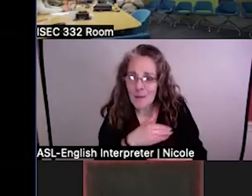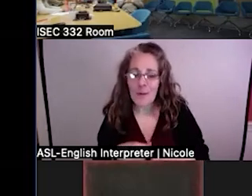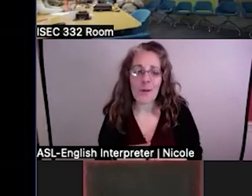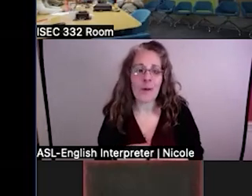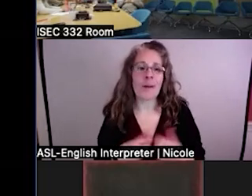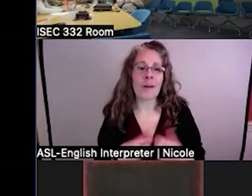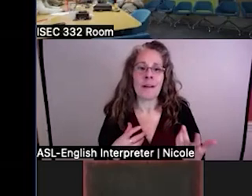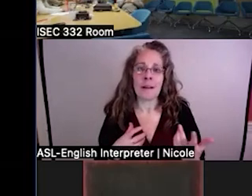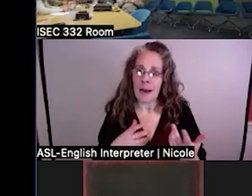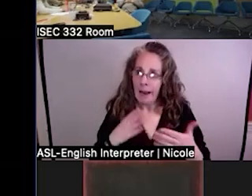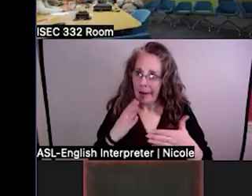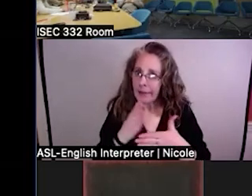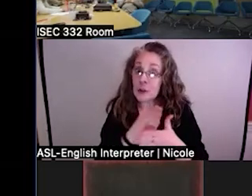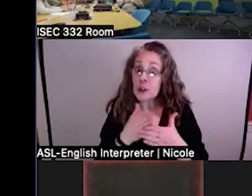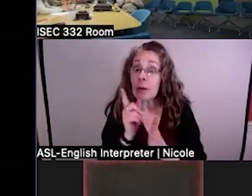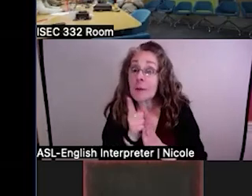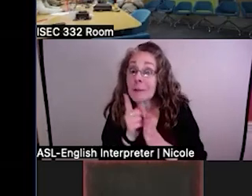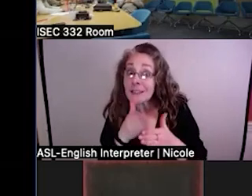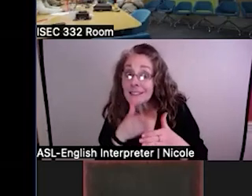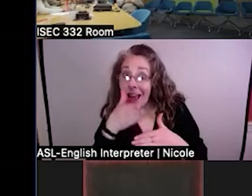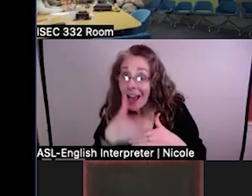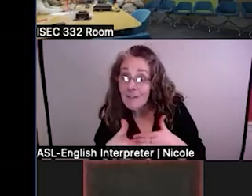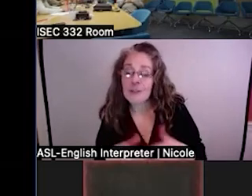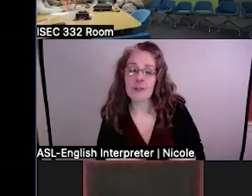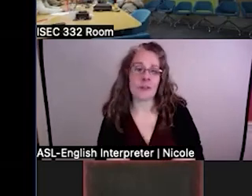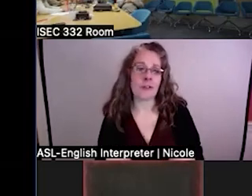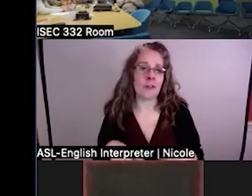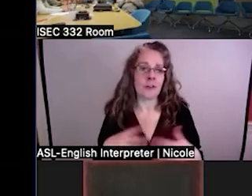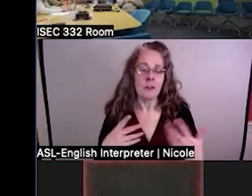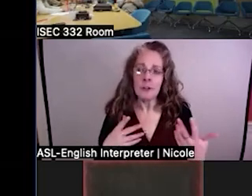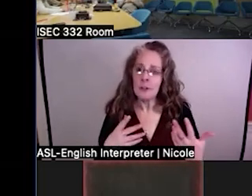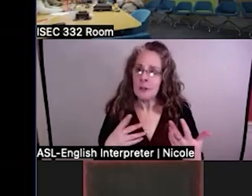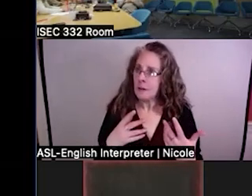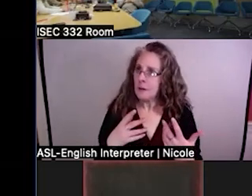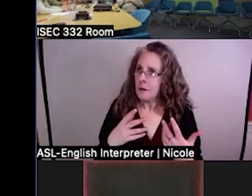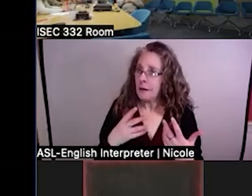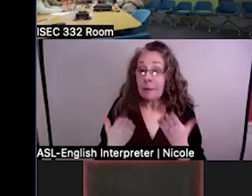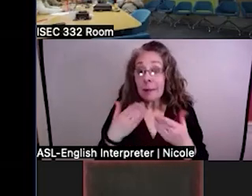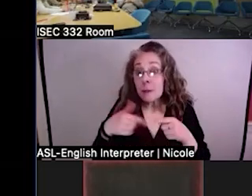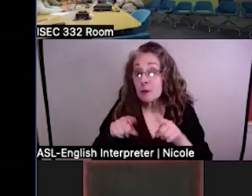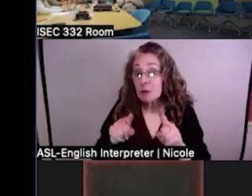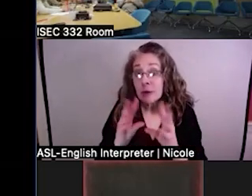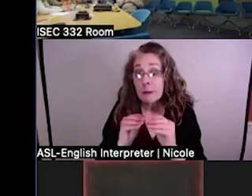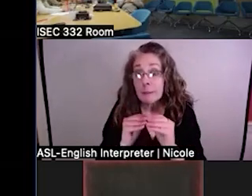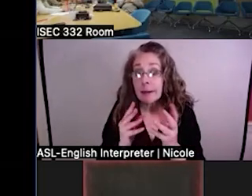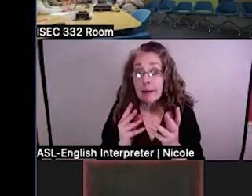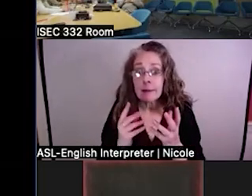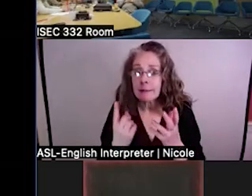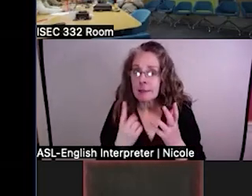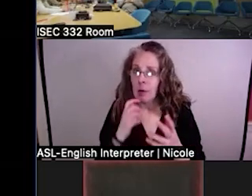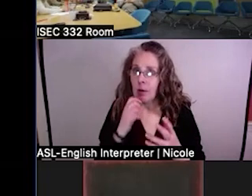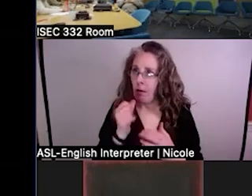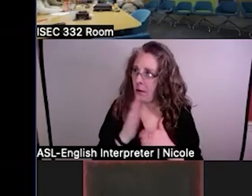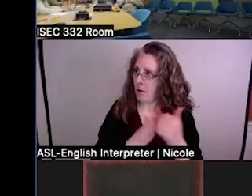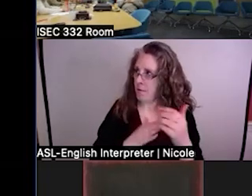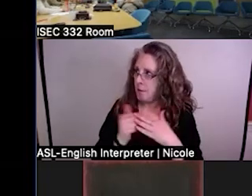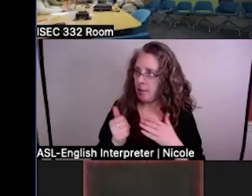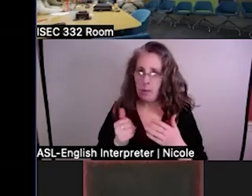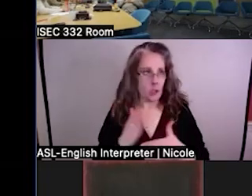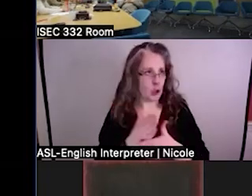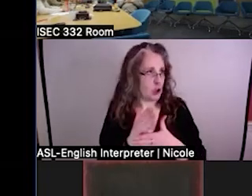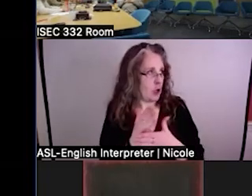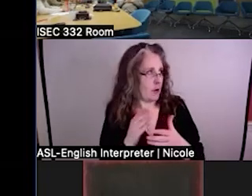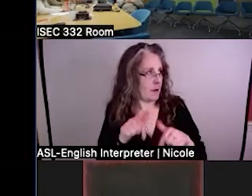share the minutes after the meeting and keep things open. So someone may during the meeting not be comfortable to share their input because they're just